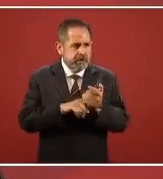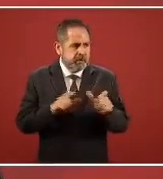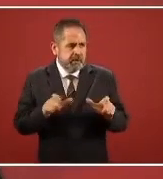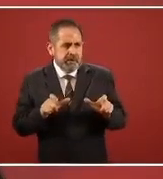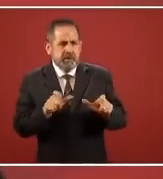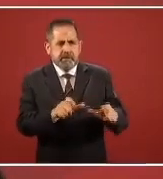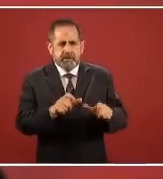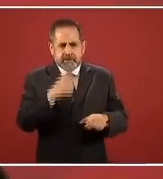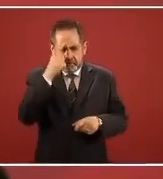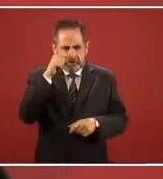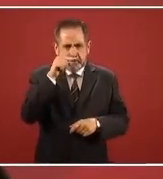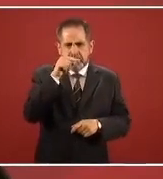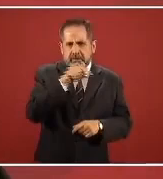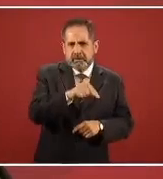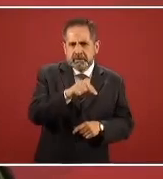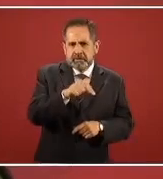este,